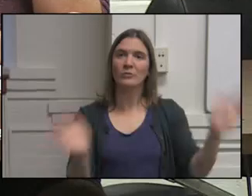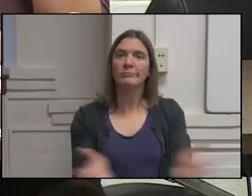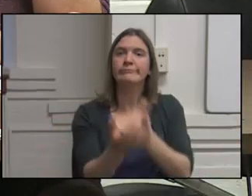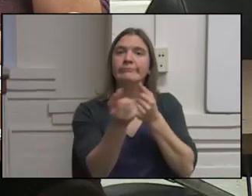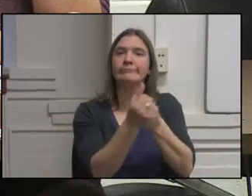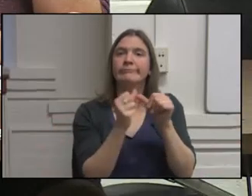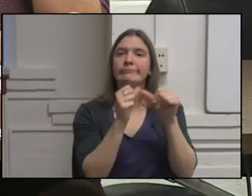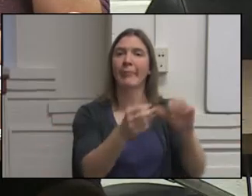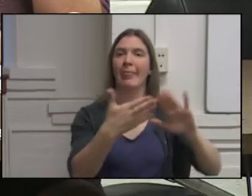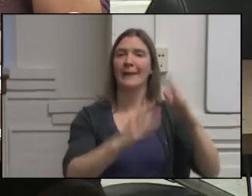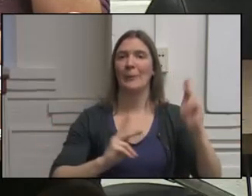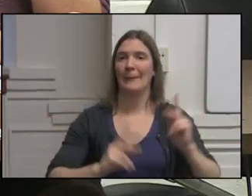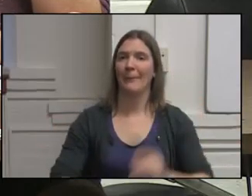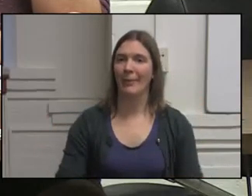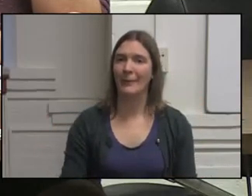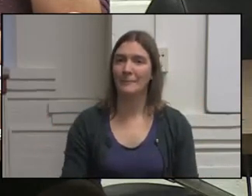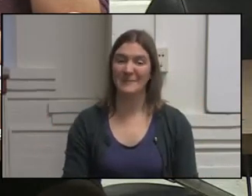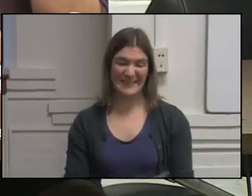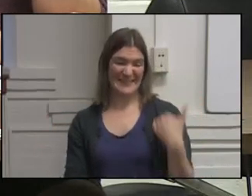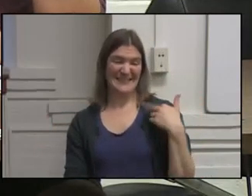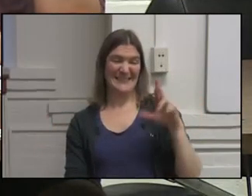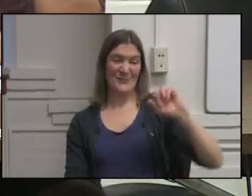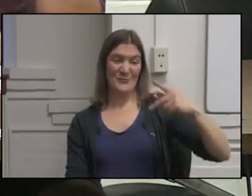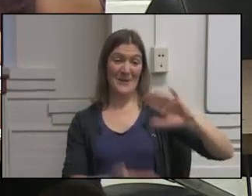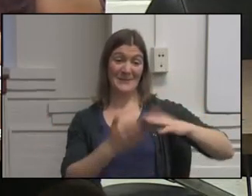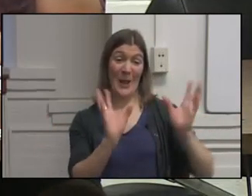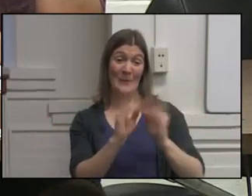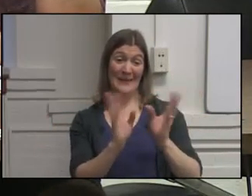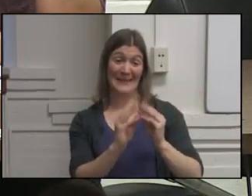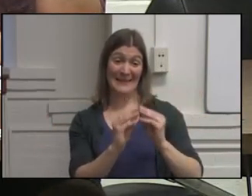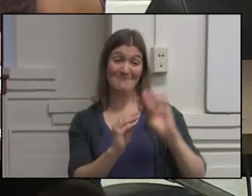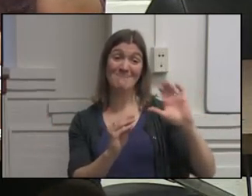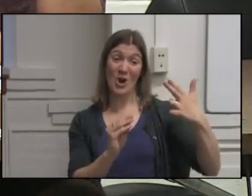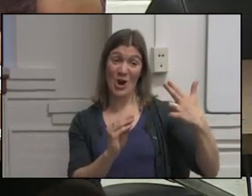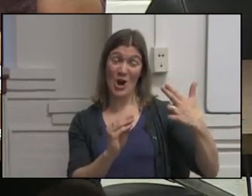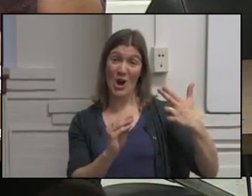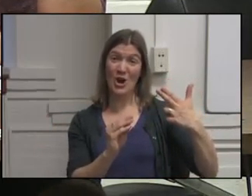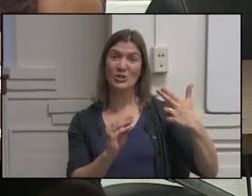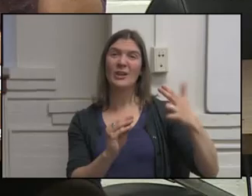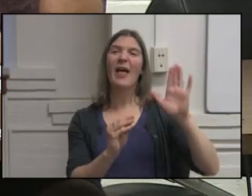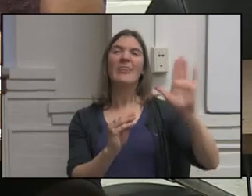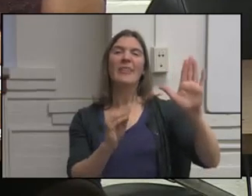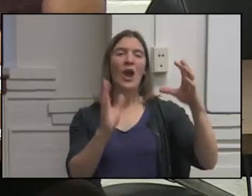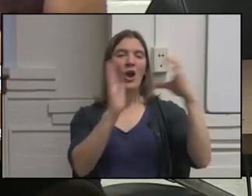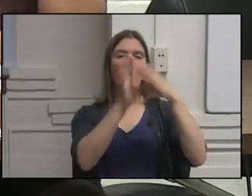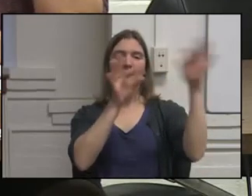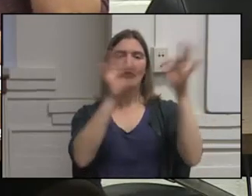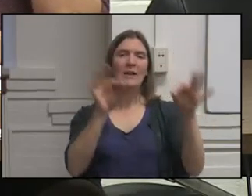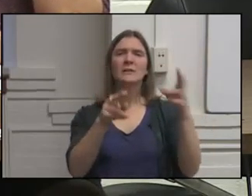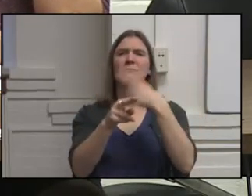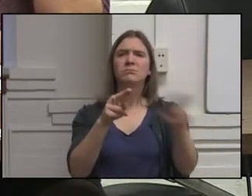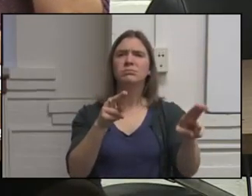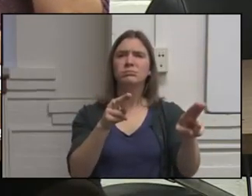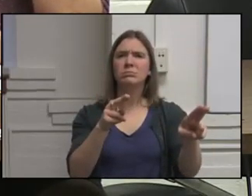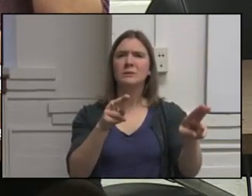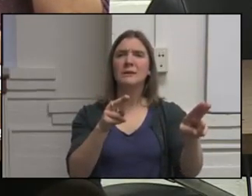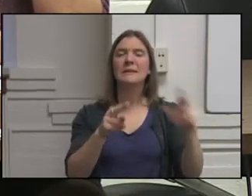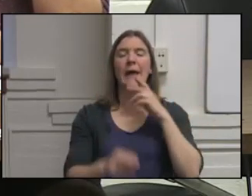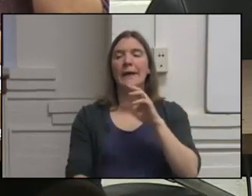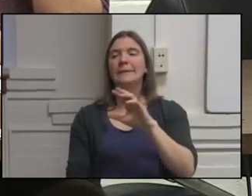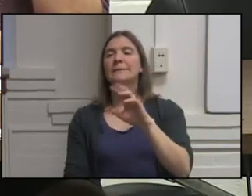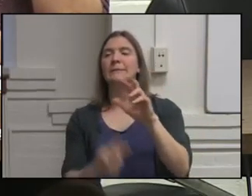I know at town meeting, representative town meeting, the wording was not this specific. The wording says energy